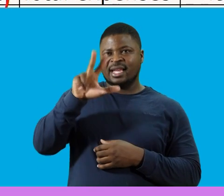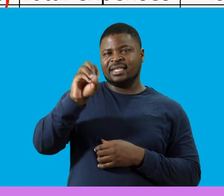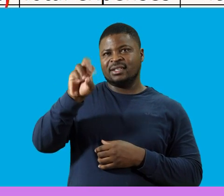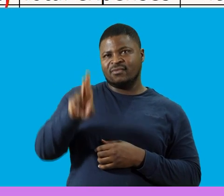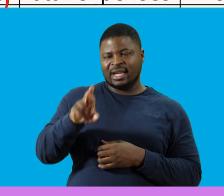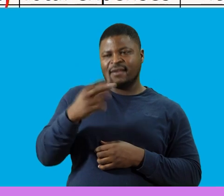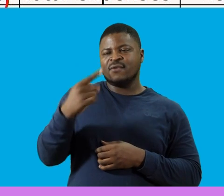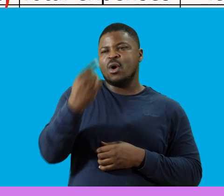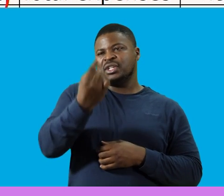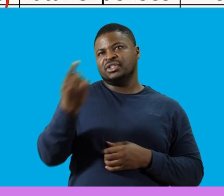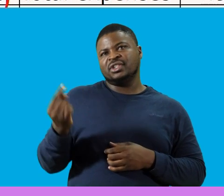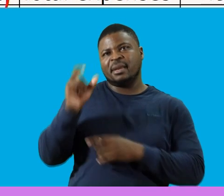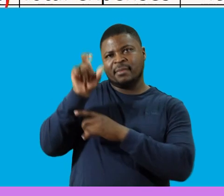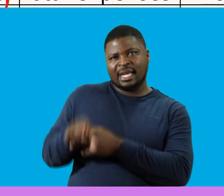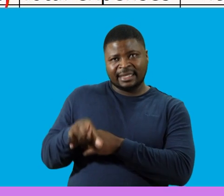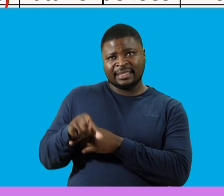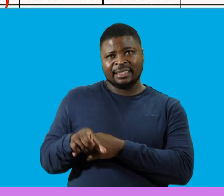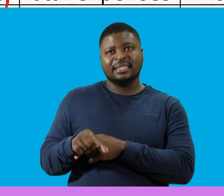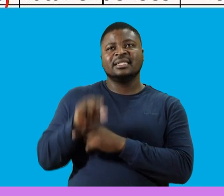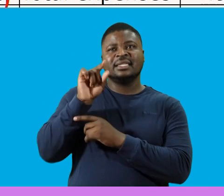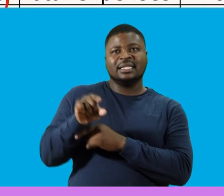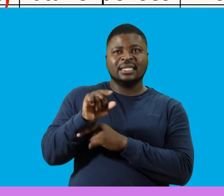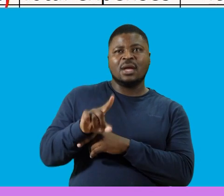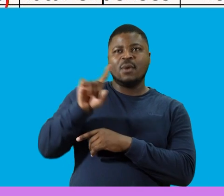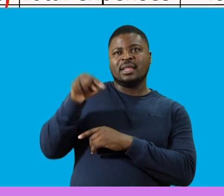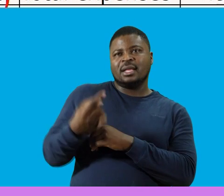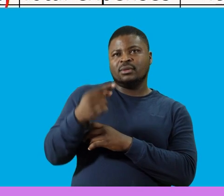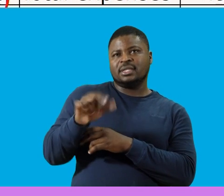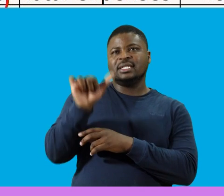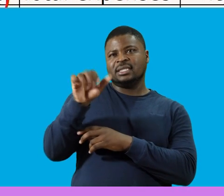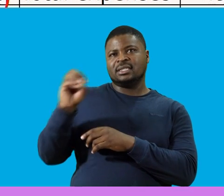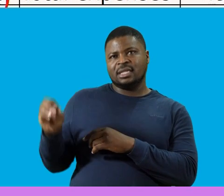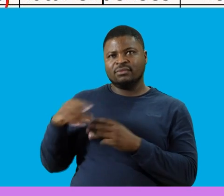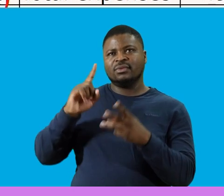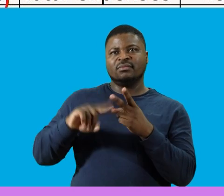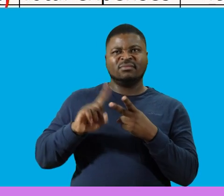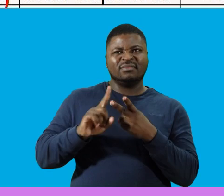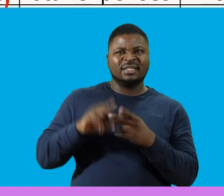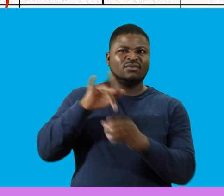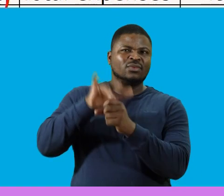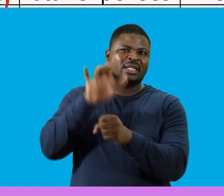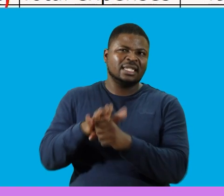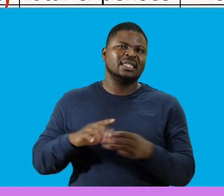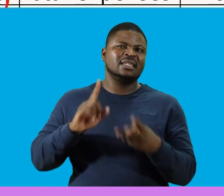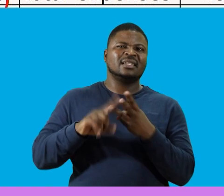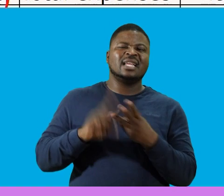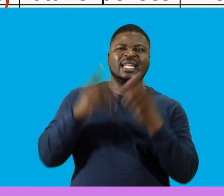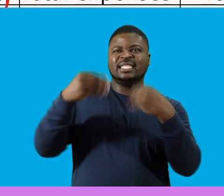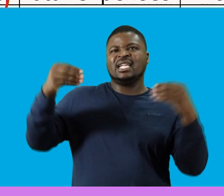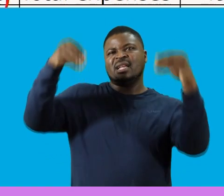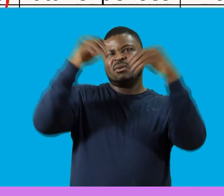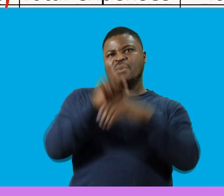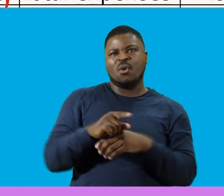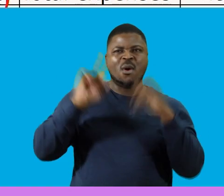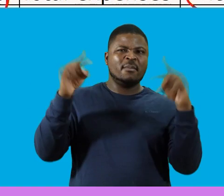person, so that is 1,600. Then there's cold drinks, decor,